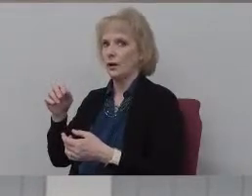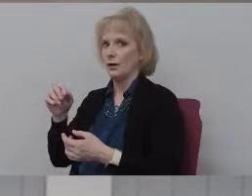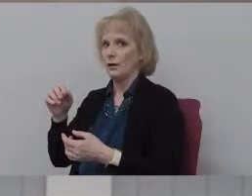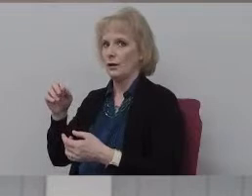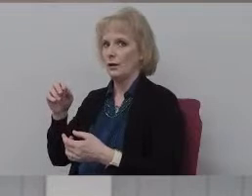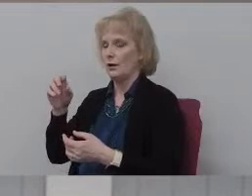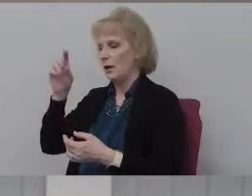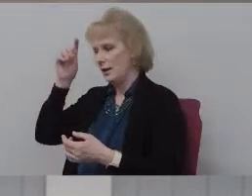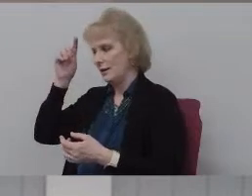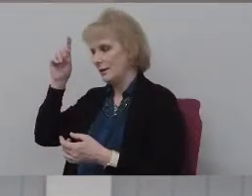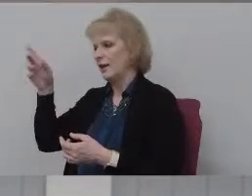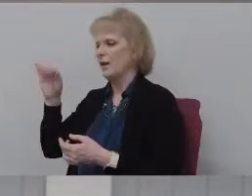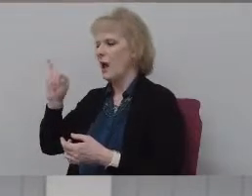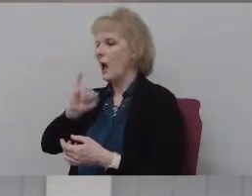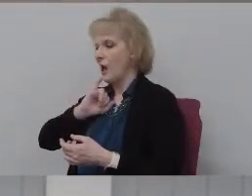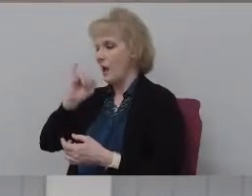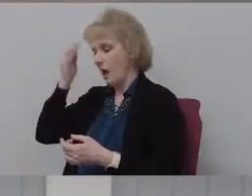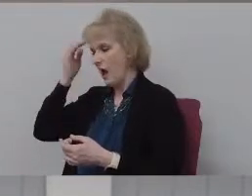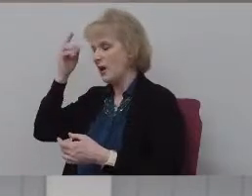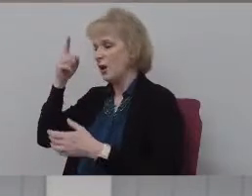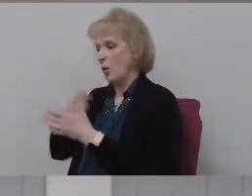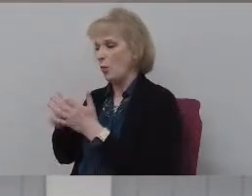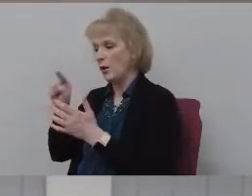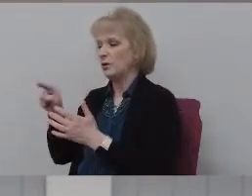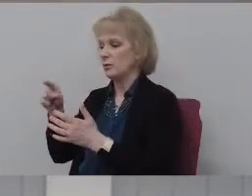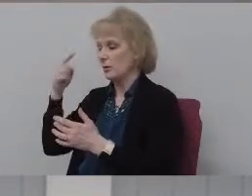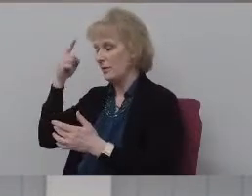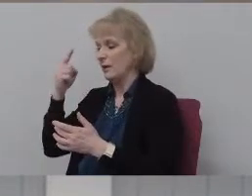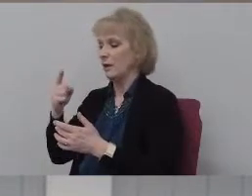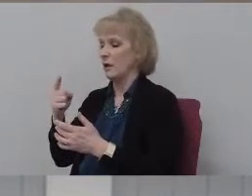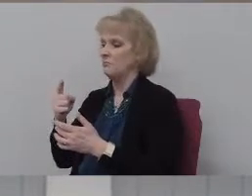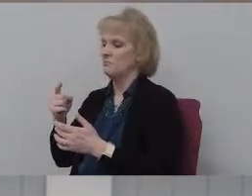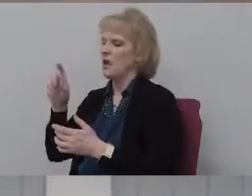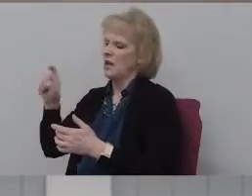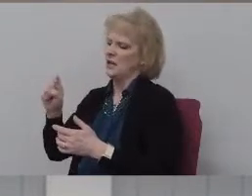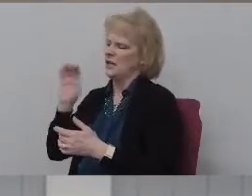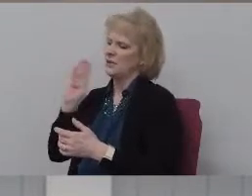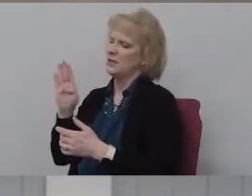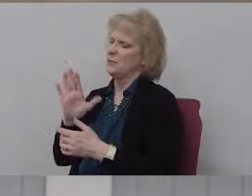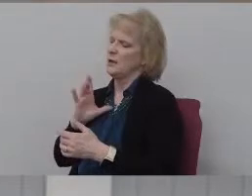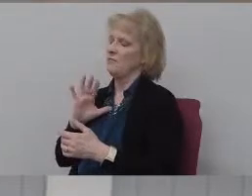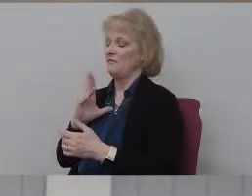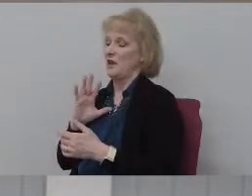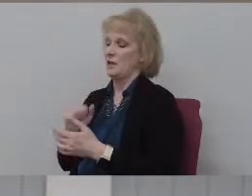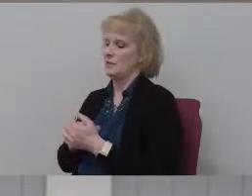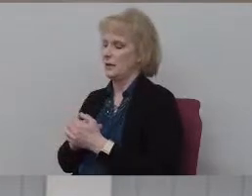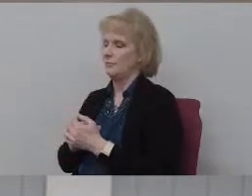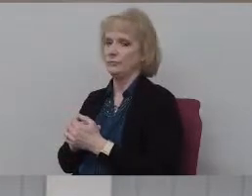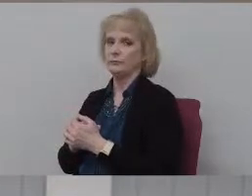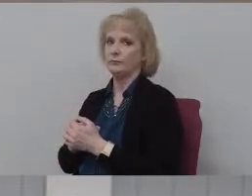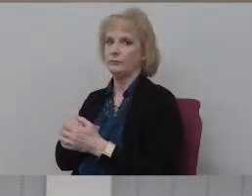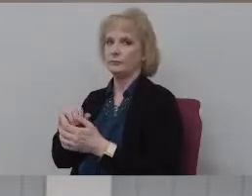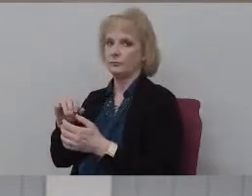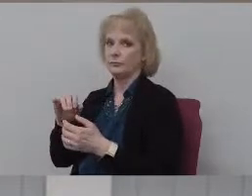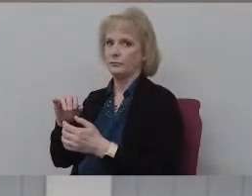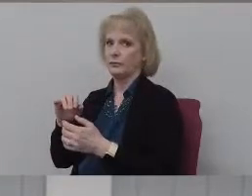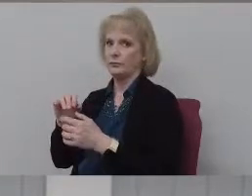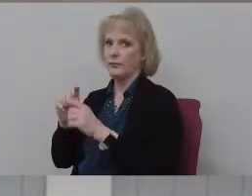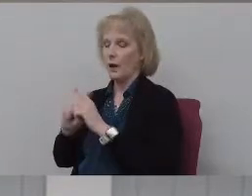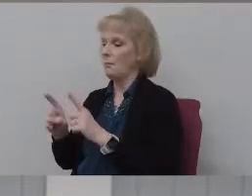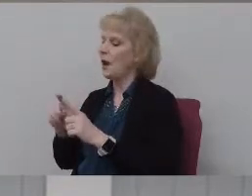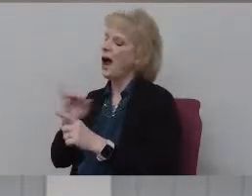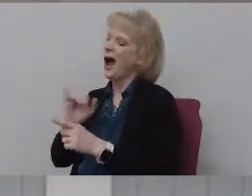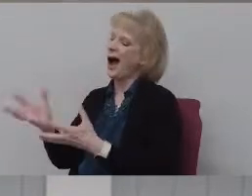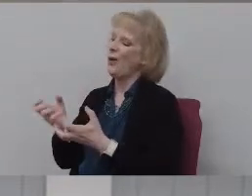you're thinking it's got to be fancy and you're thinking you got to do all these wonderful things and he's going to say it's got to be magnificent. And all that kind of, I know what you were thinking, but I want